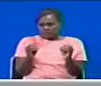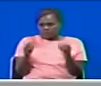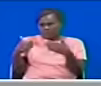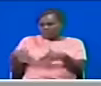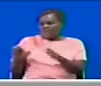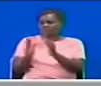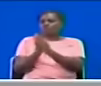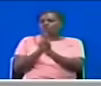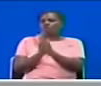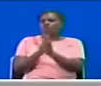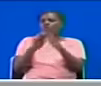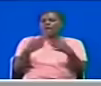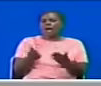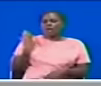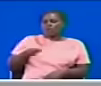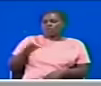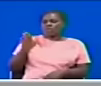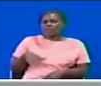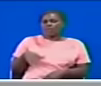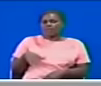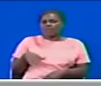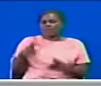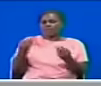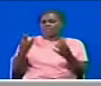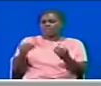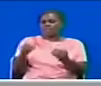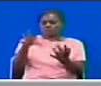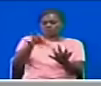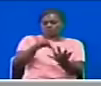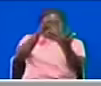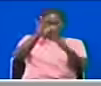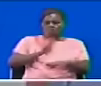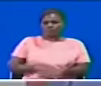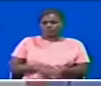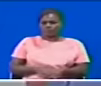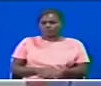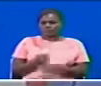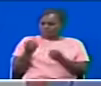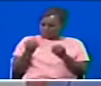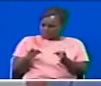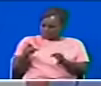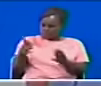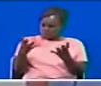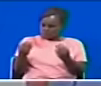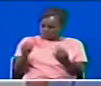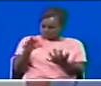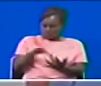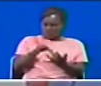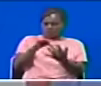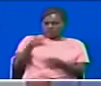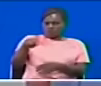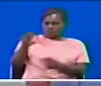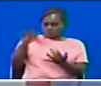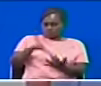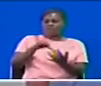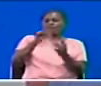that narrative of, you know, women being the easy ones to pick on? If you're the easy one to pick on in the field, you will be picked